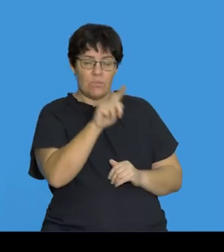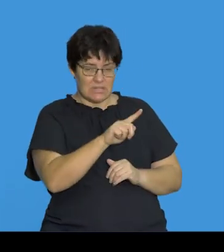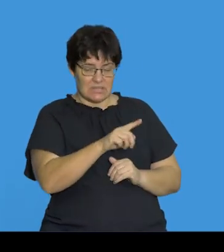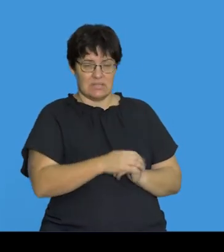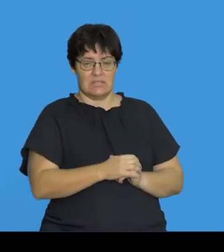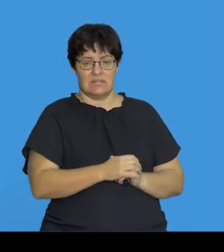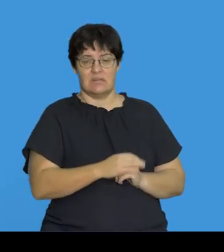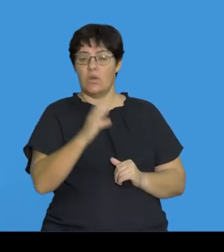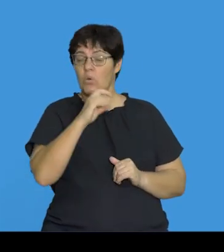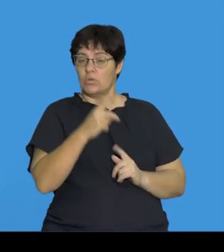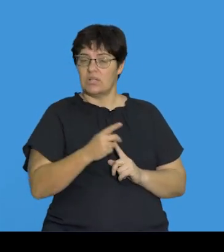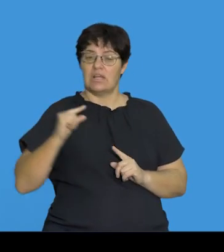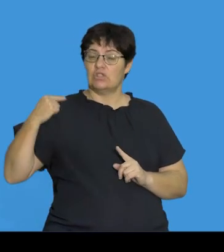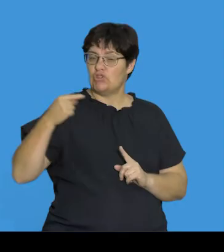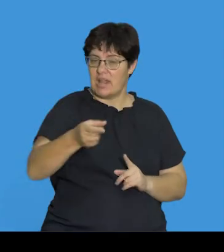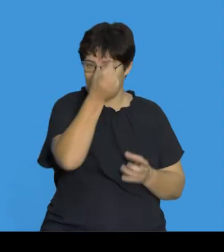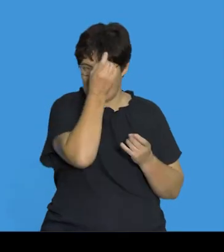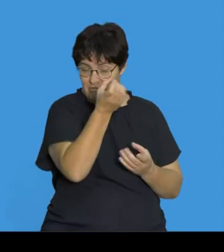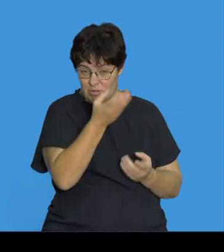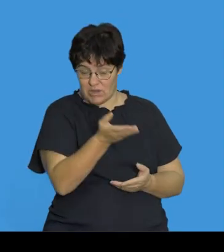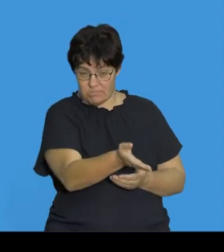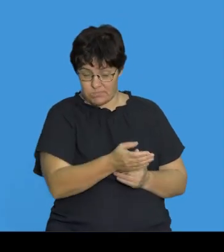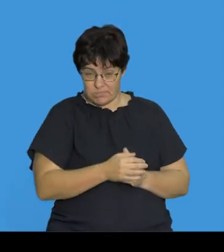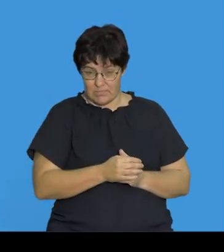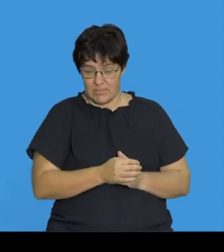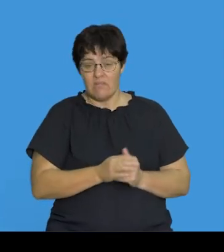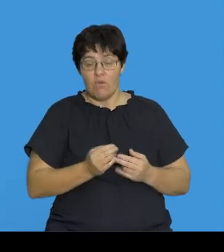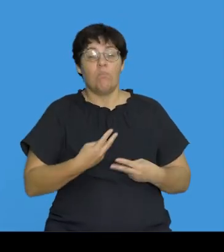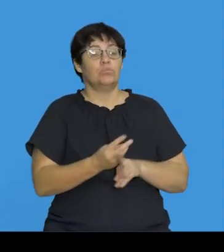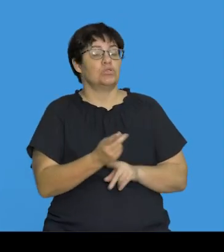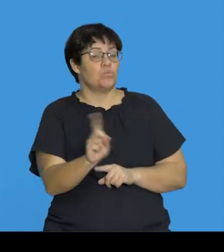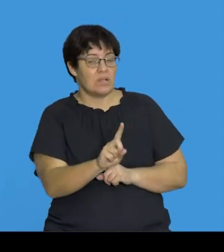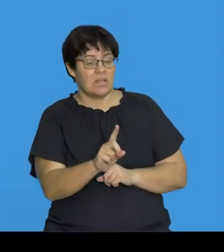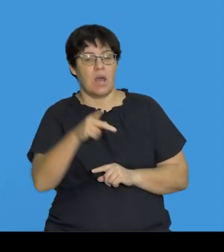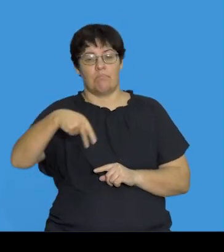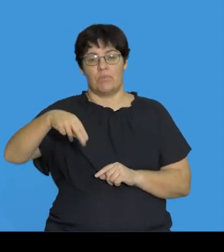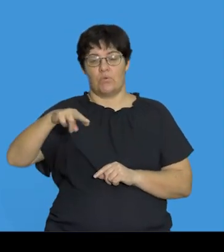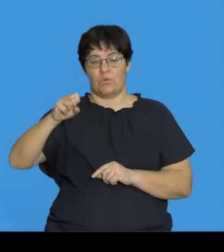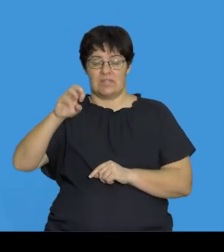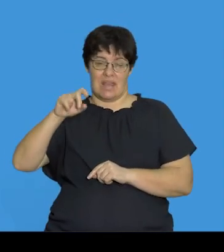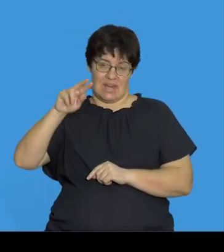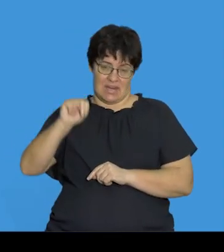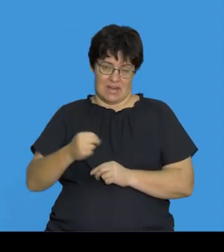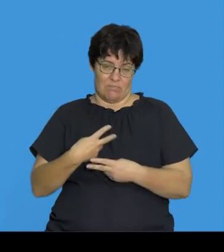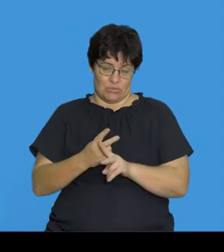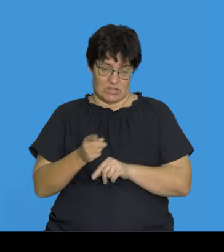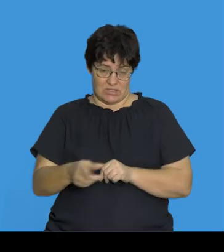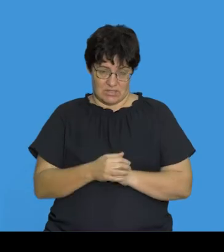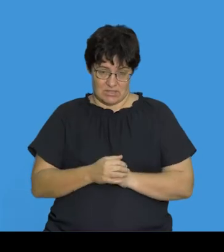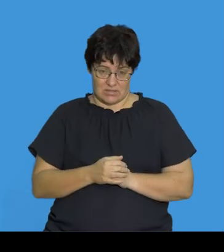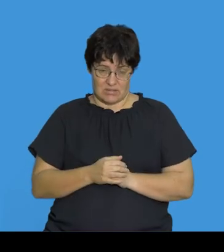by that? It codes for genetic information, and that is often for the production of proteins. And